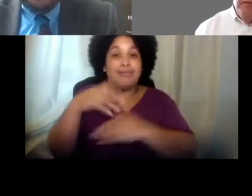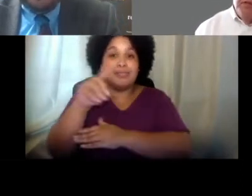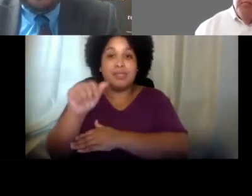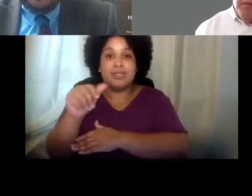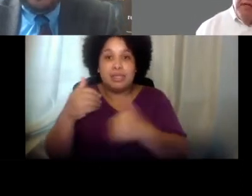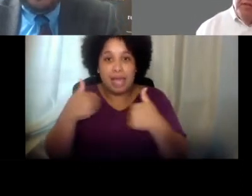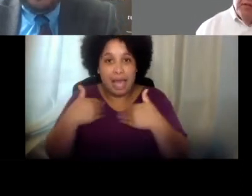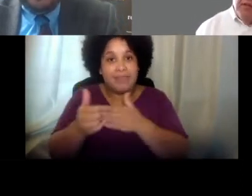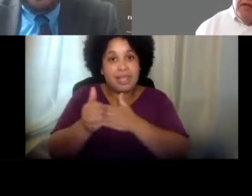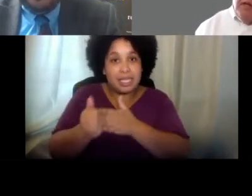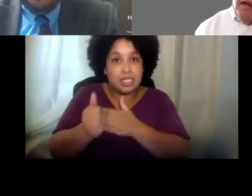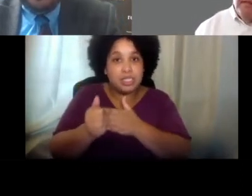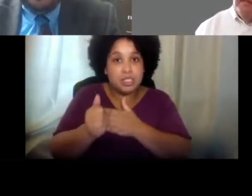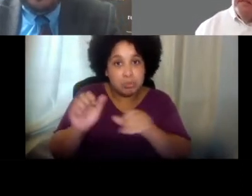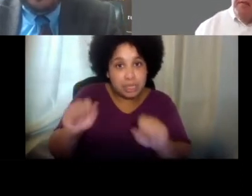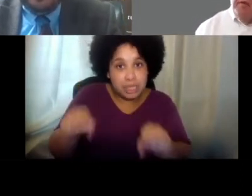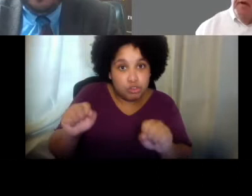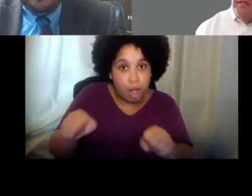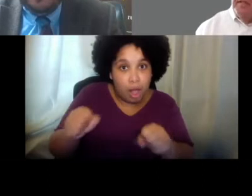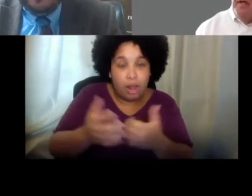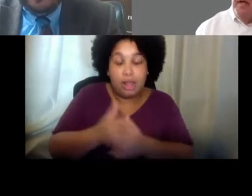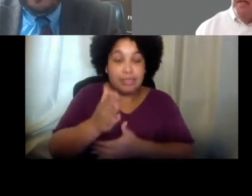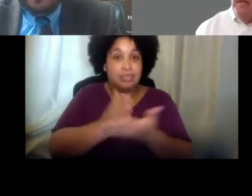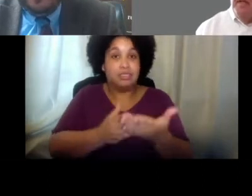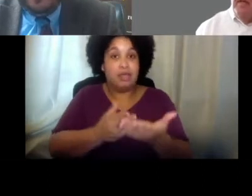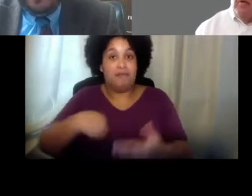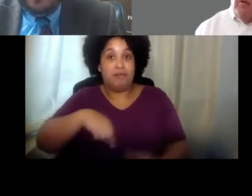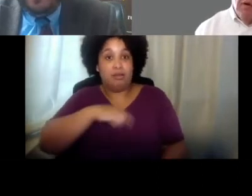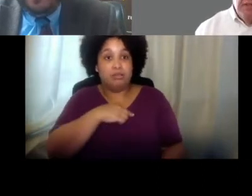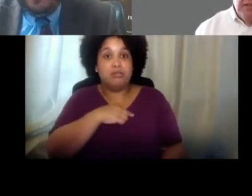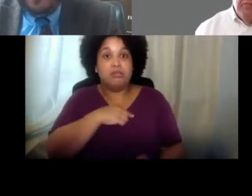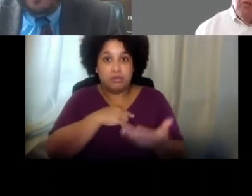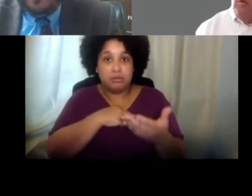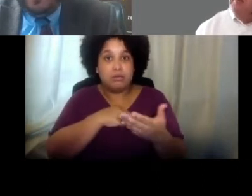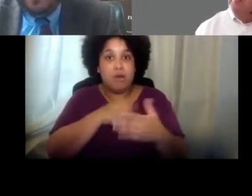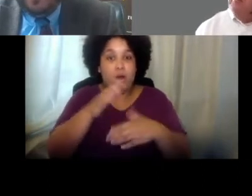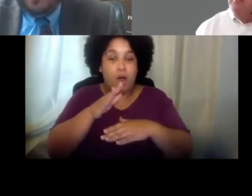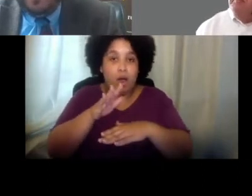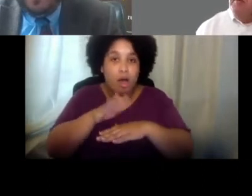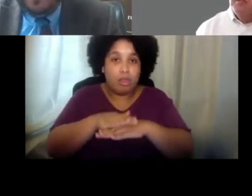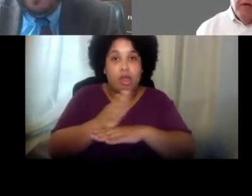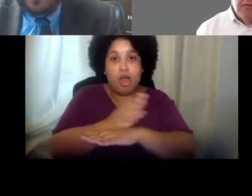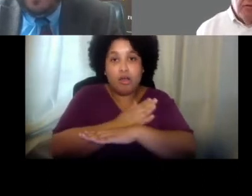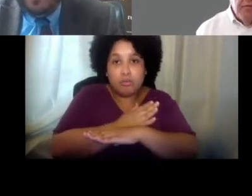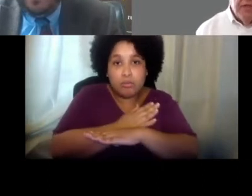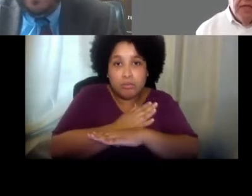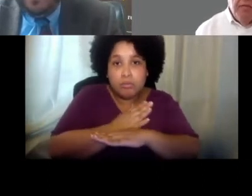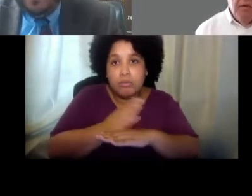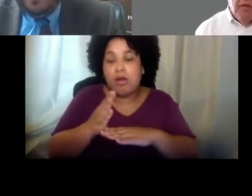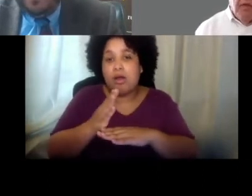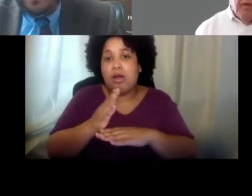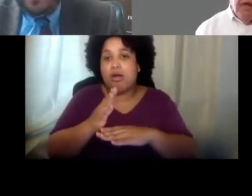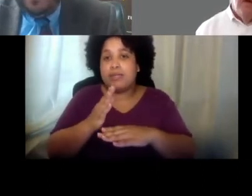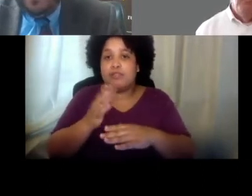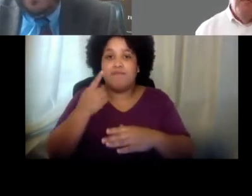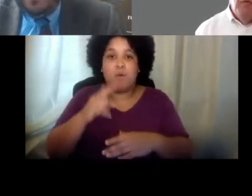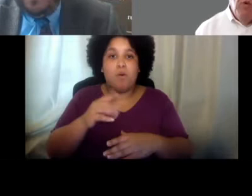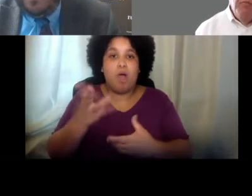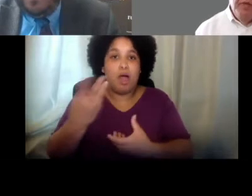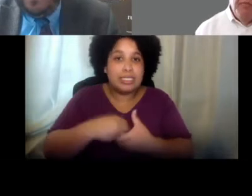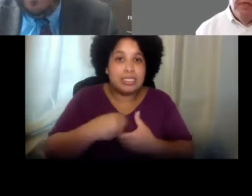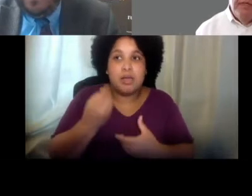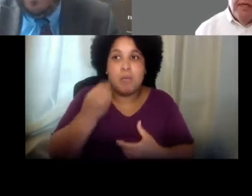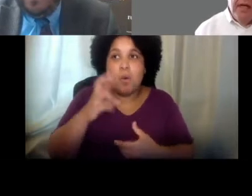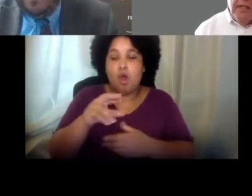have leadership potential, and some of us on the autism or the neurodiverse spectrum, for example,